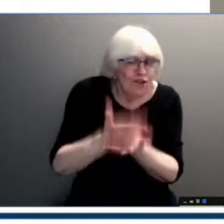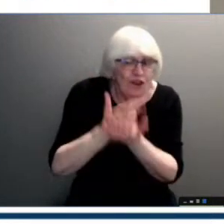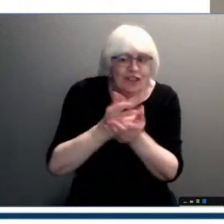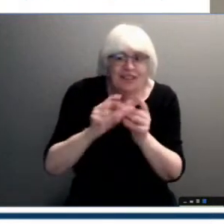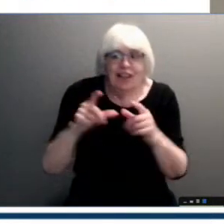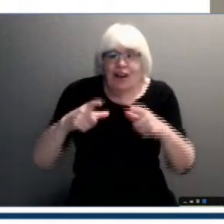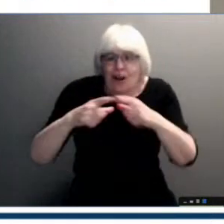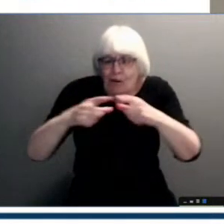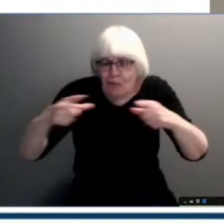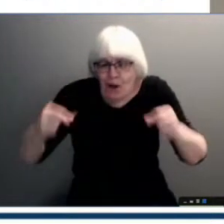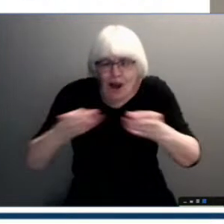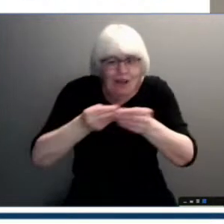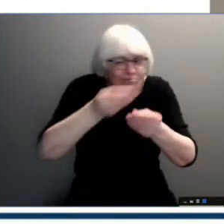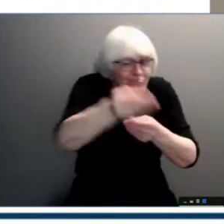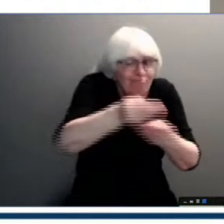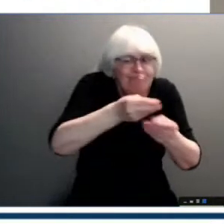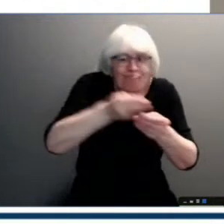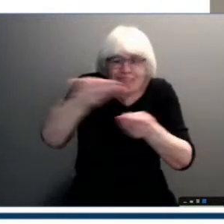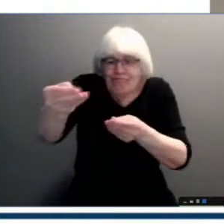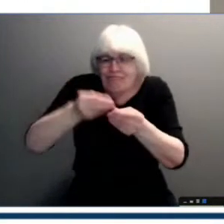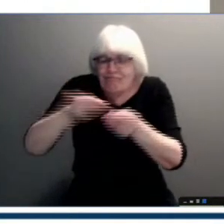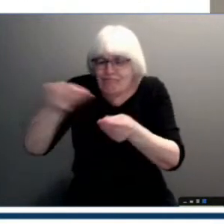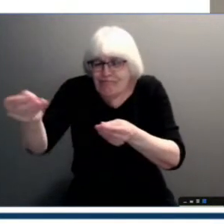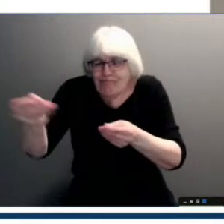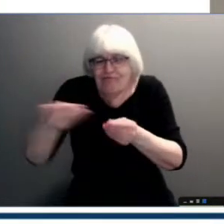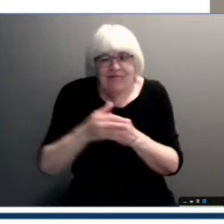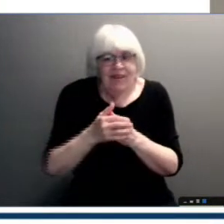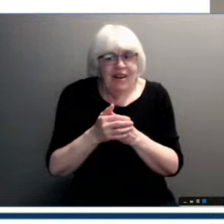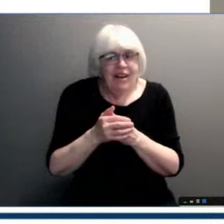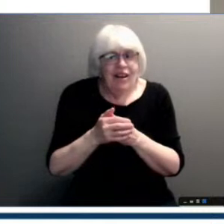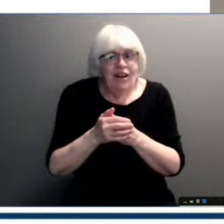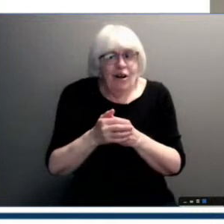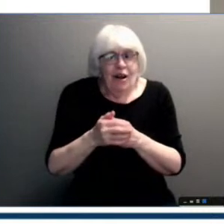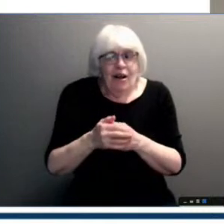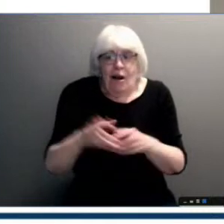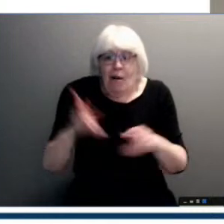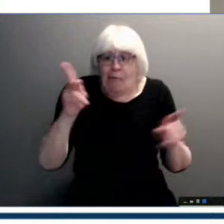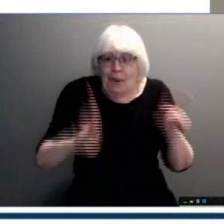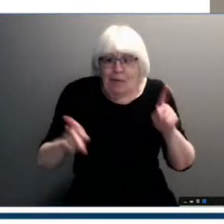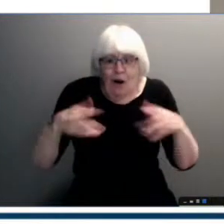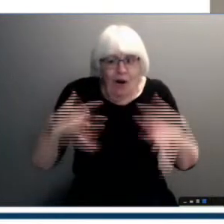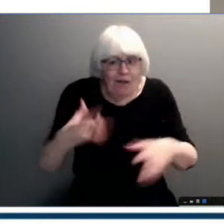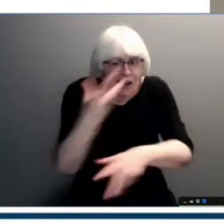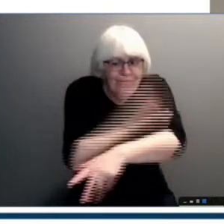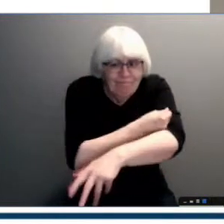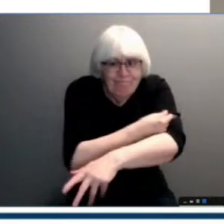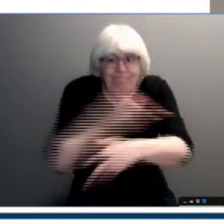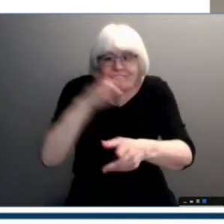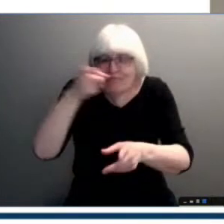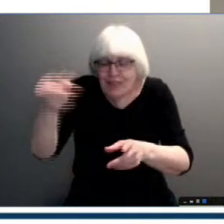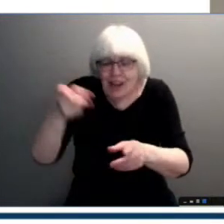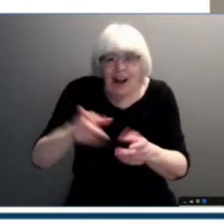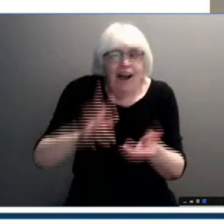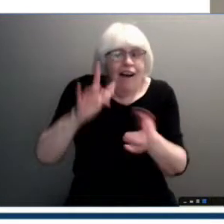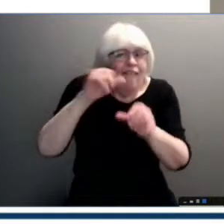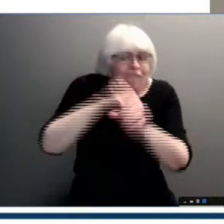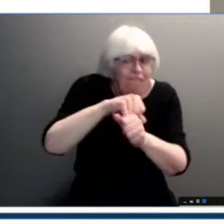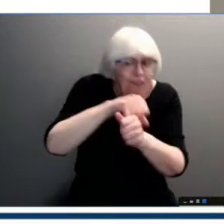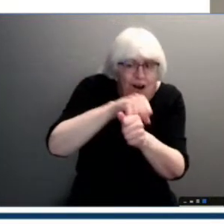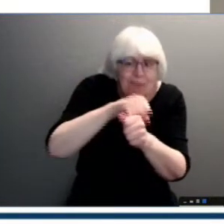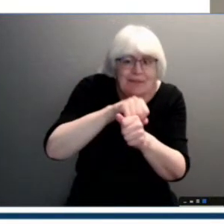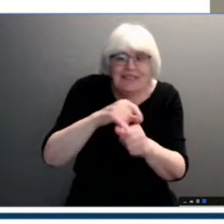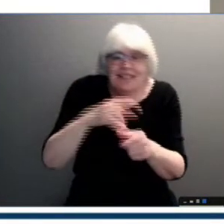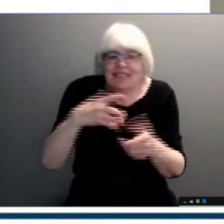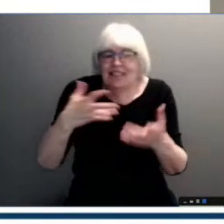the public health nurses, pharmacists, and others who are working incredibly hard to get vaccines into arms as quickly as possible. And to screeners